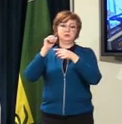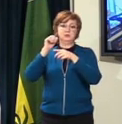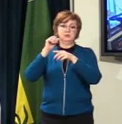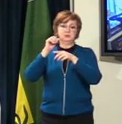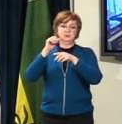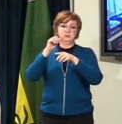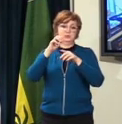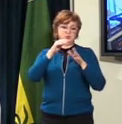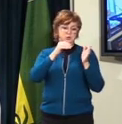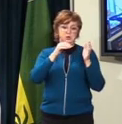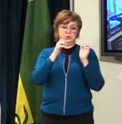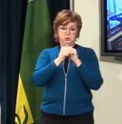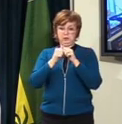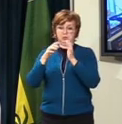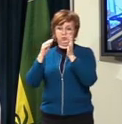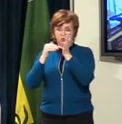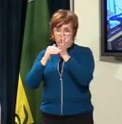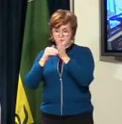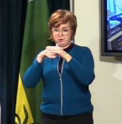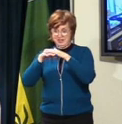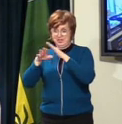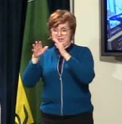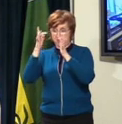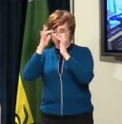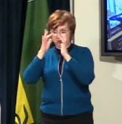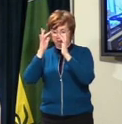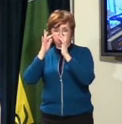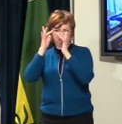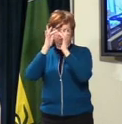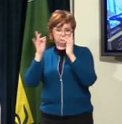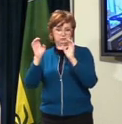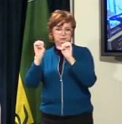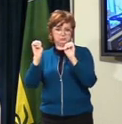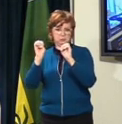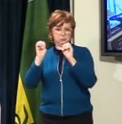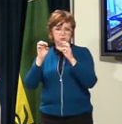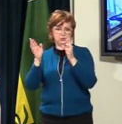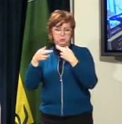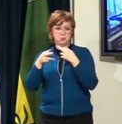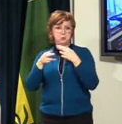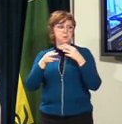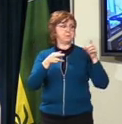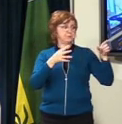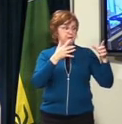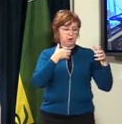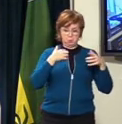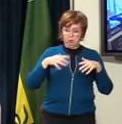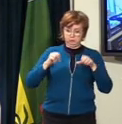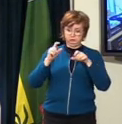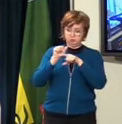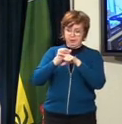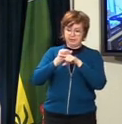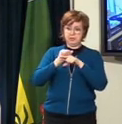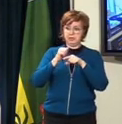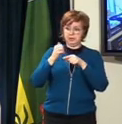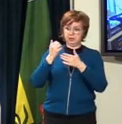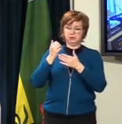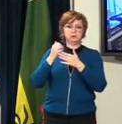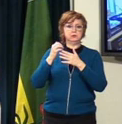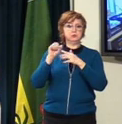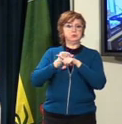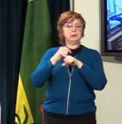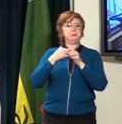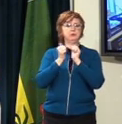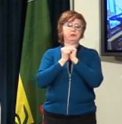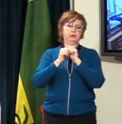Health Authority facilities to refresh or gain new knowledge. This has been part of our plan. It's been extensively developed over the